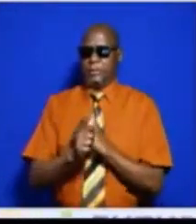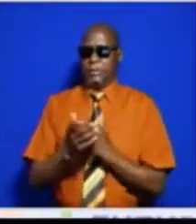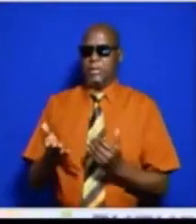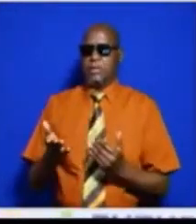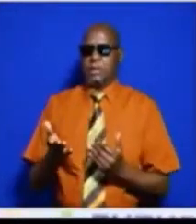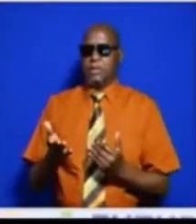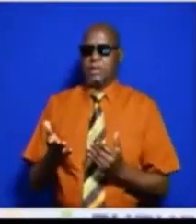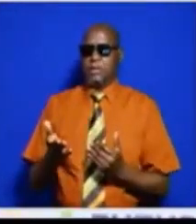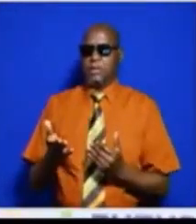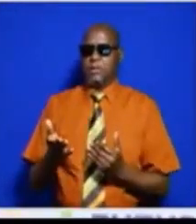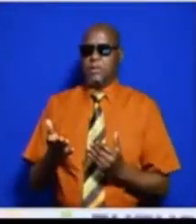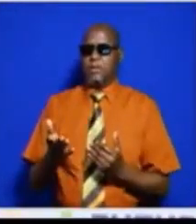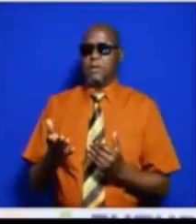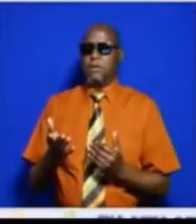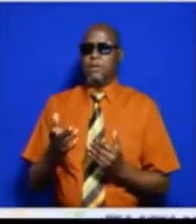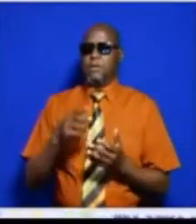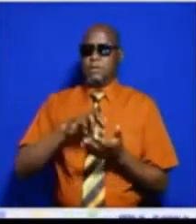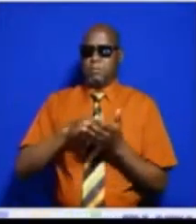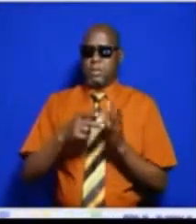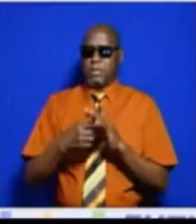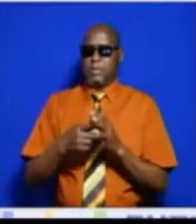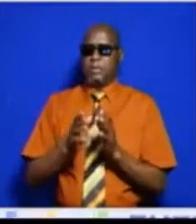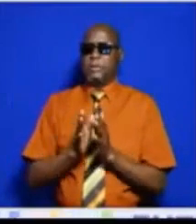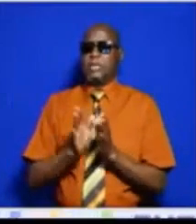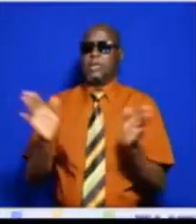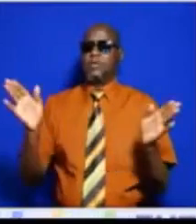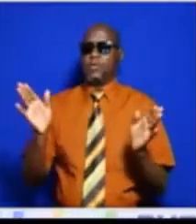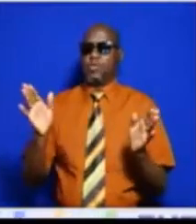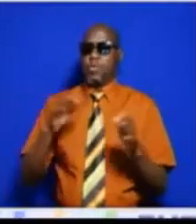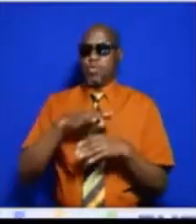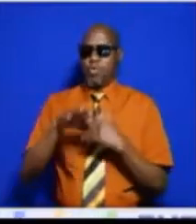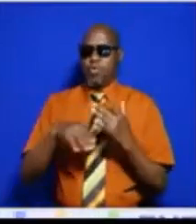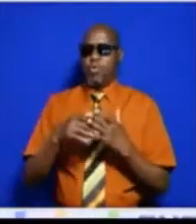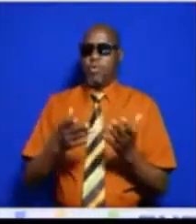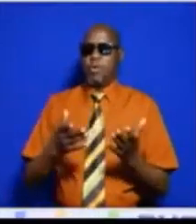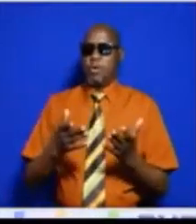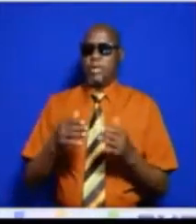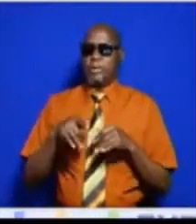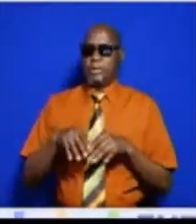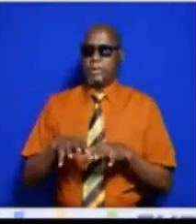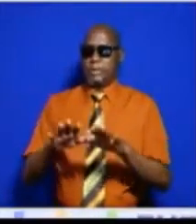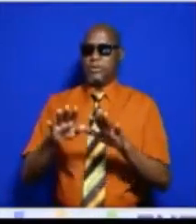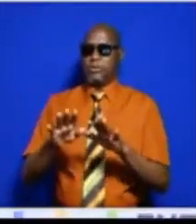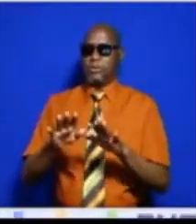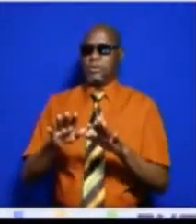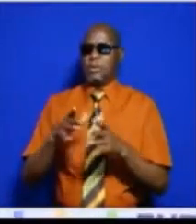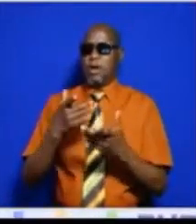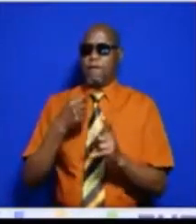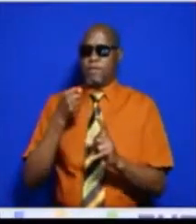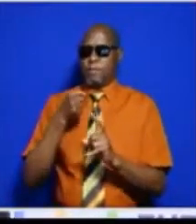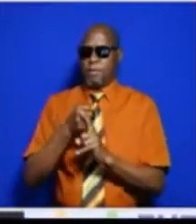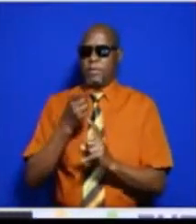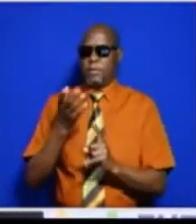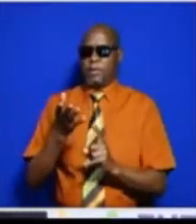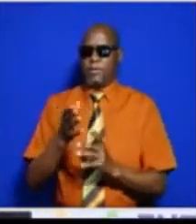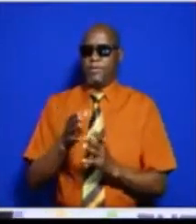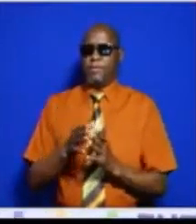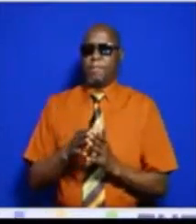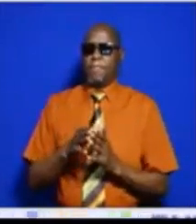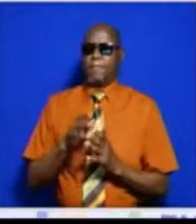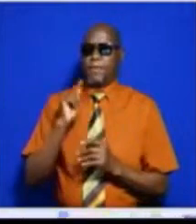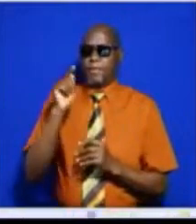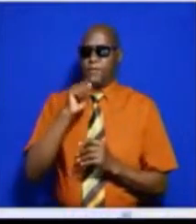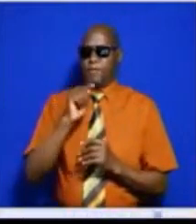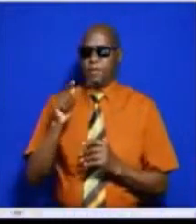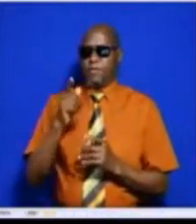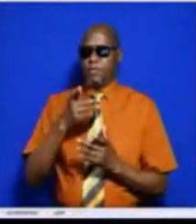gene in terms of procreation, the future generations is impacted. And